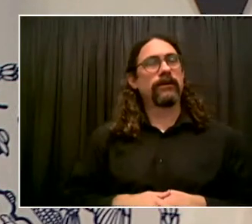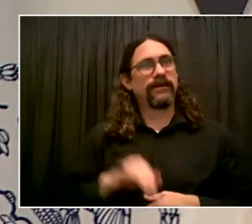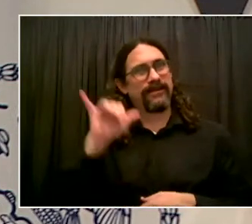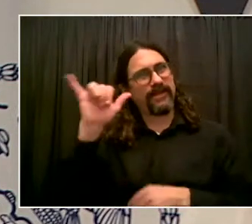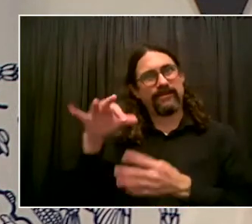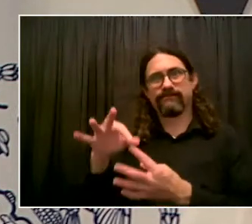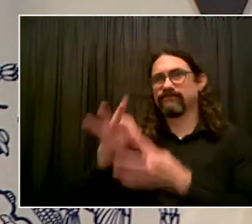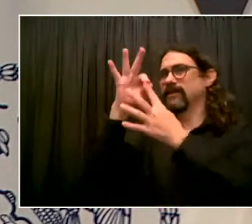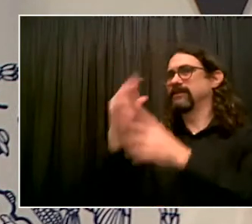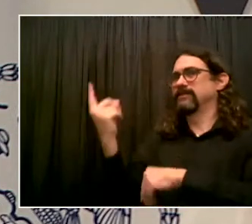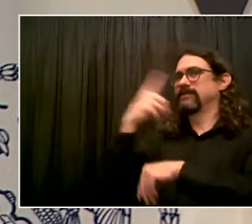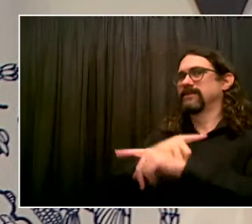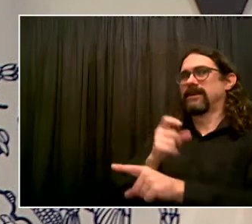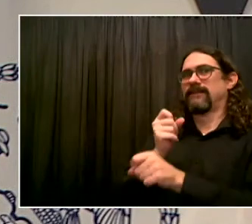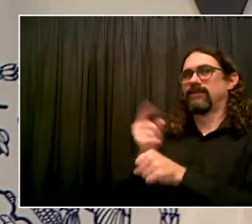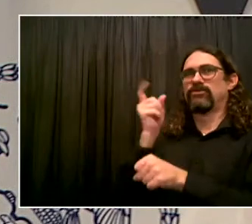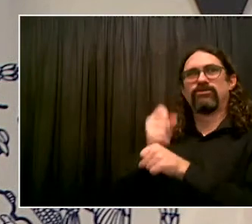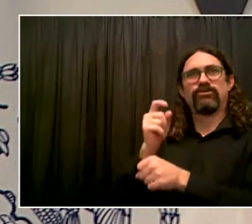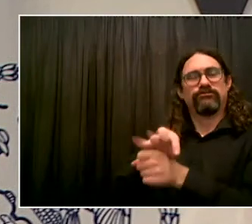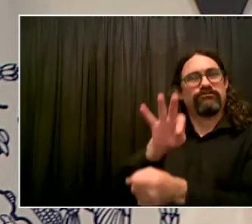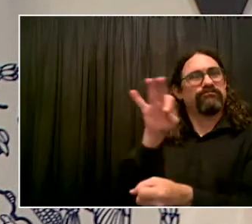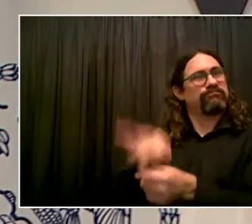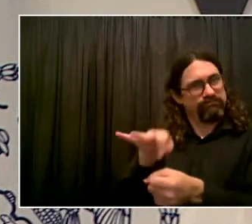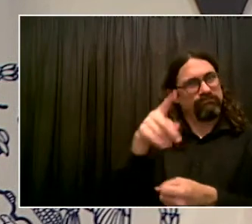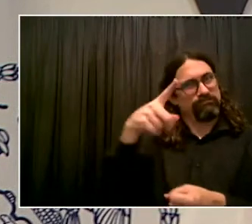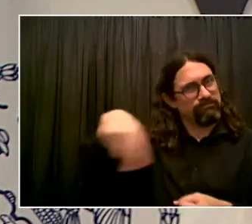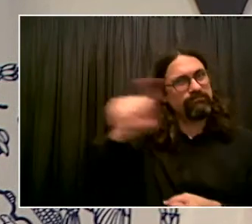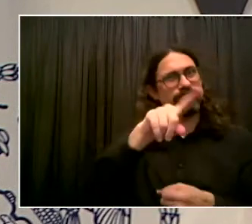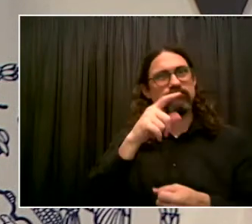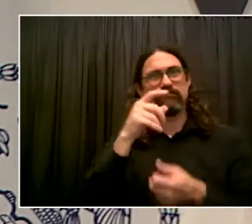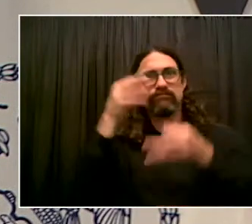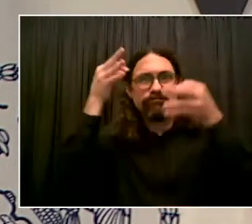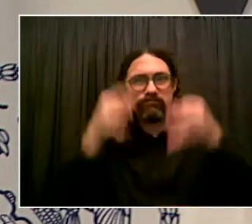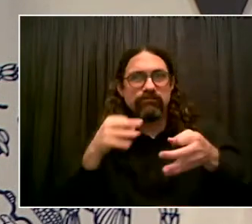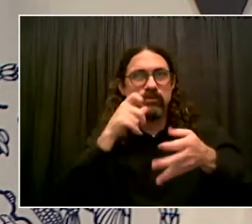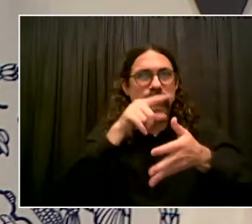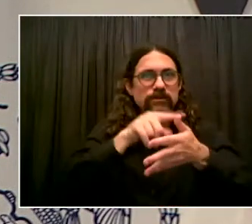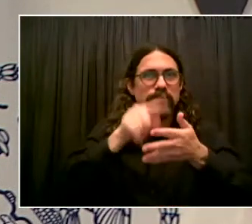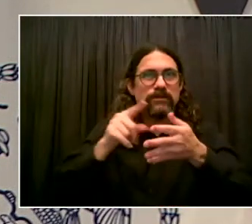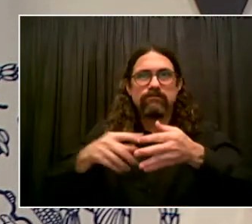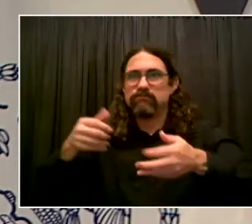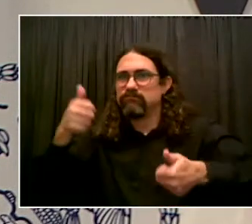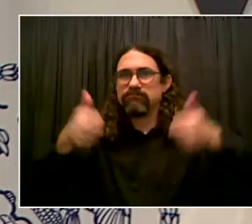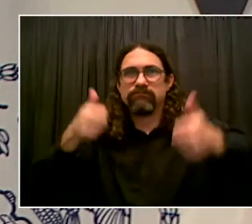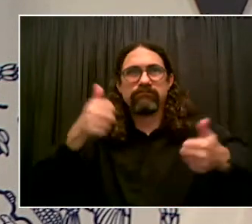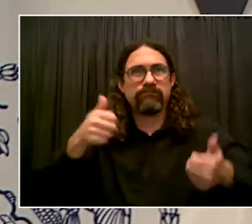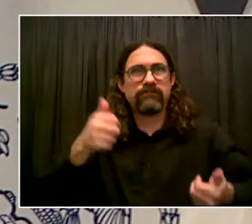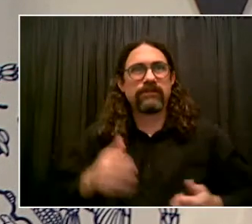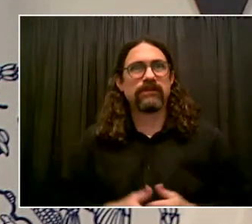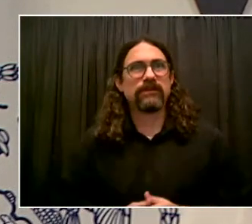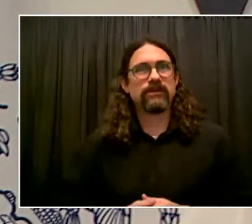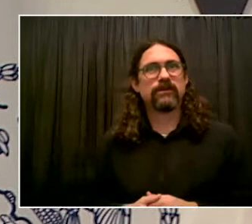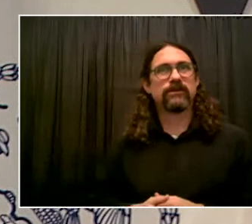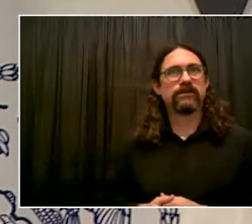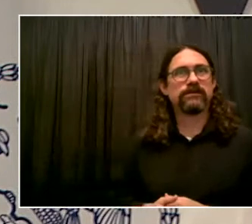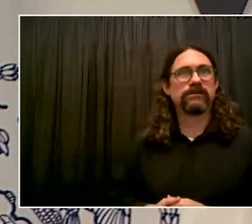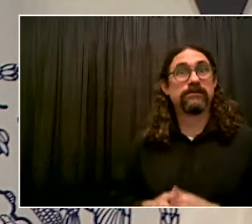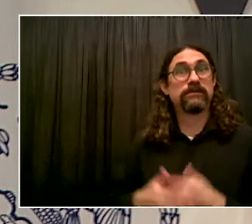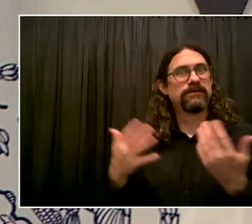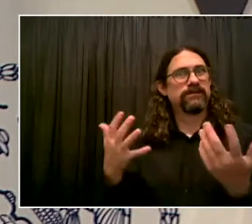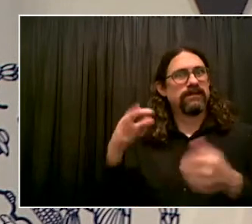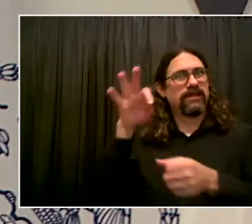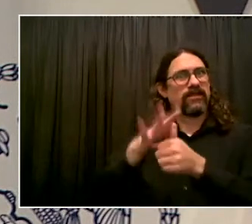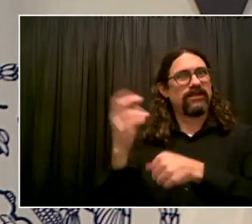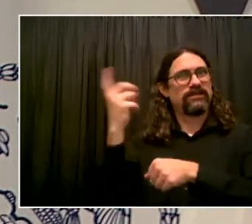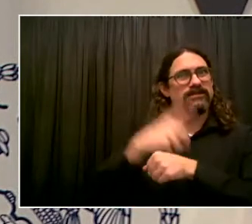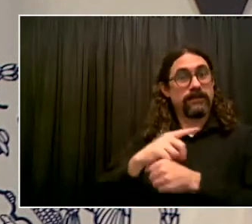beauty of Election Day at the poll site. I'll be out there voting at my poll site in Brooklyn. And I want to tell you that a very powerful thing